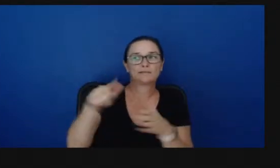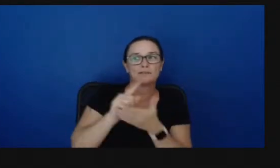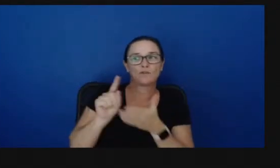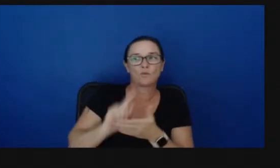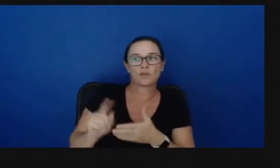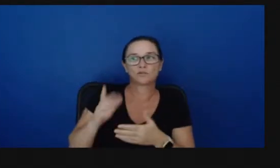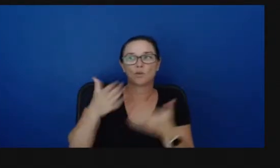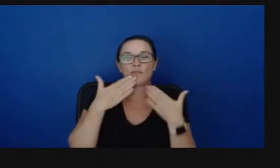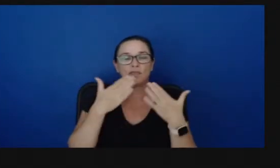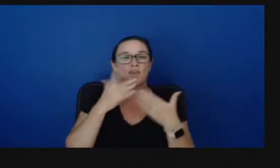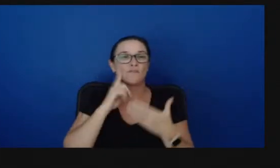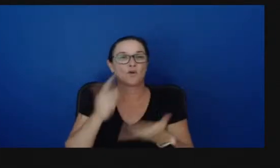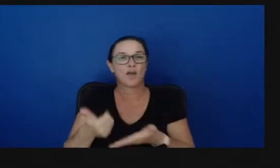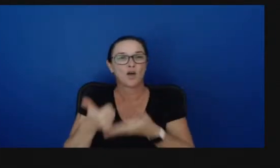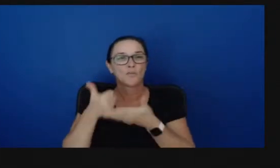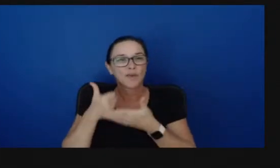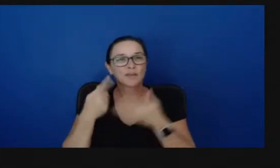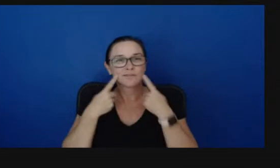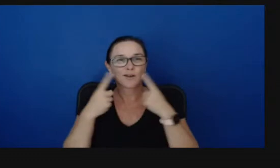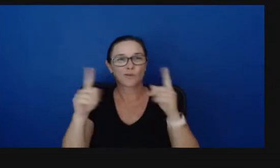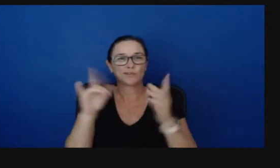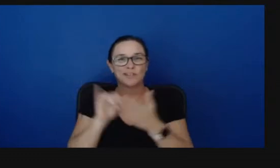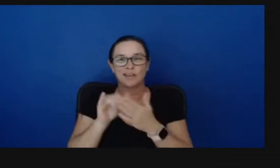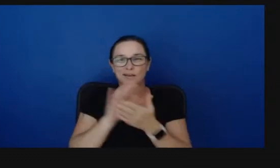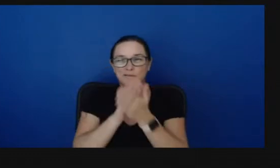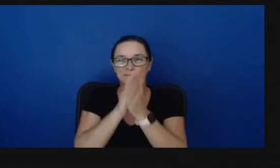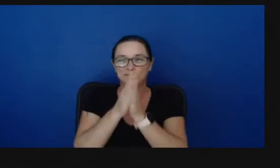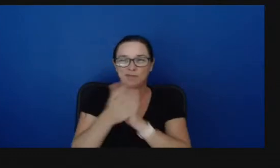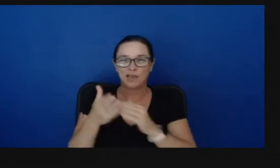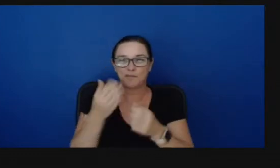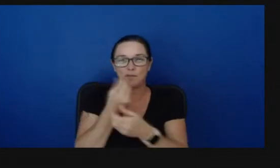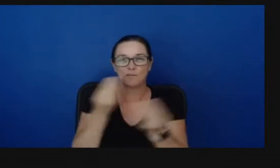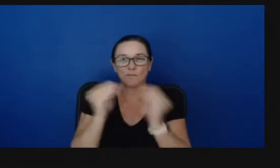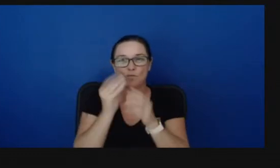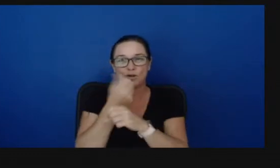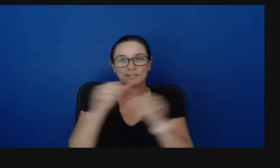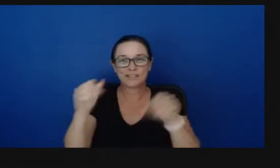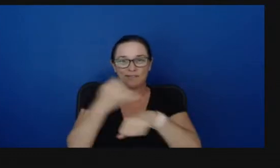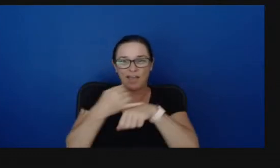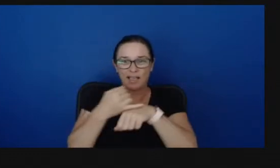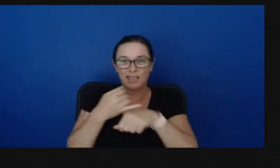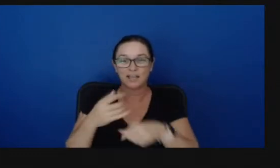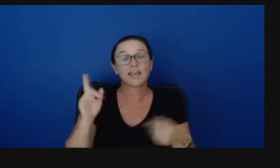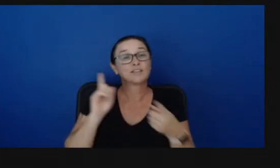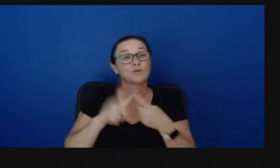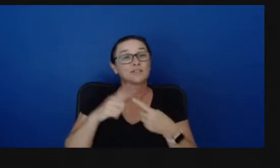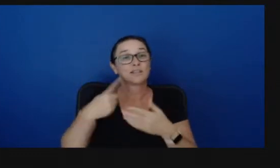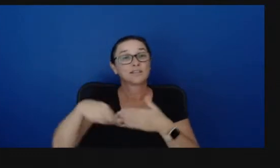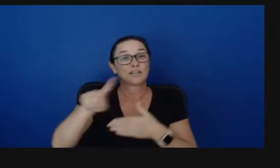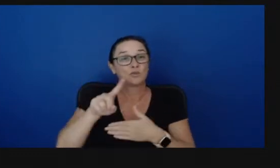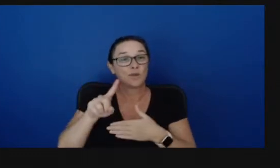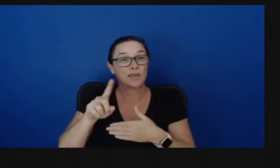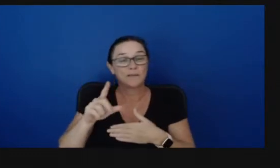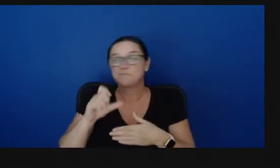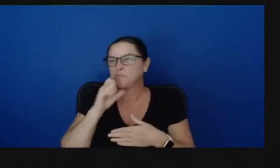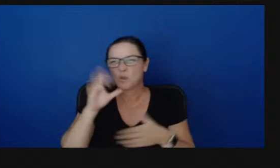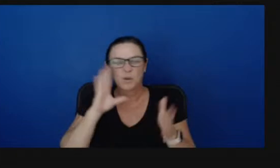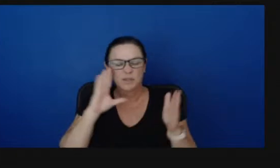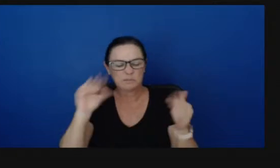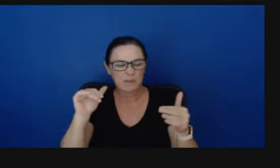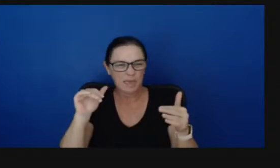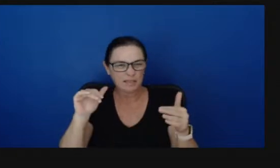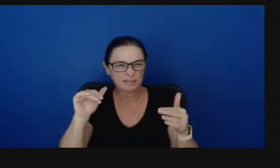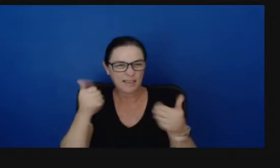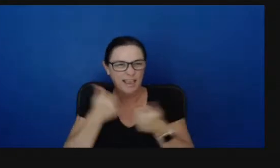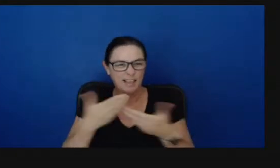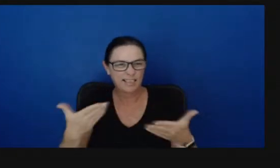accomplish that and make our island a safer place. Until next week, unless something pops up sooner, which I do not expect, but as we've seen